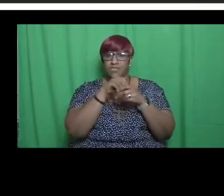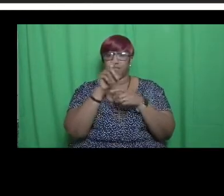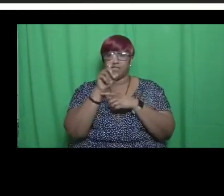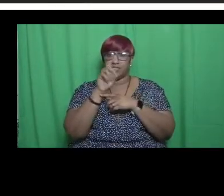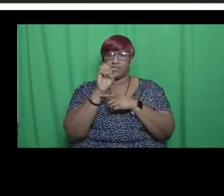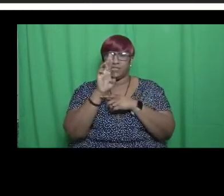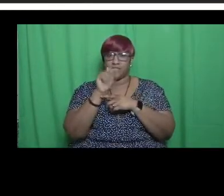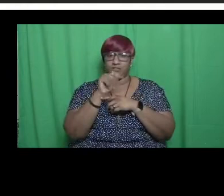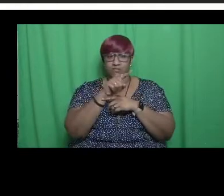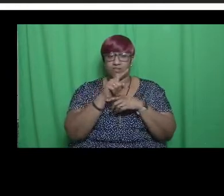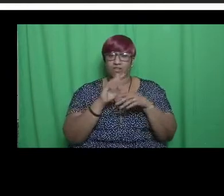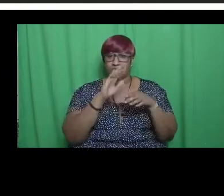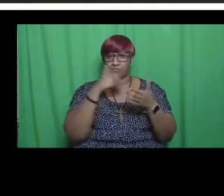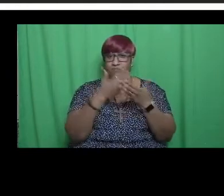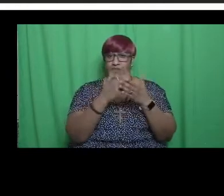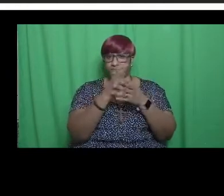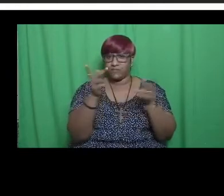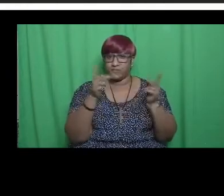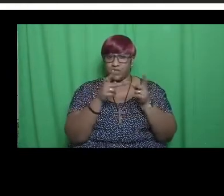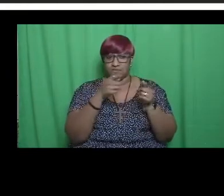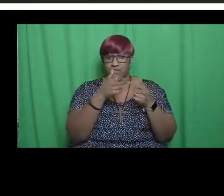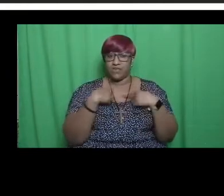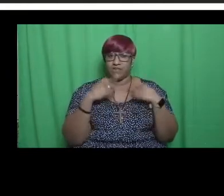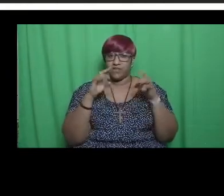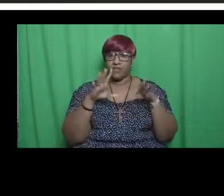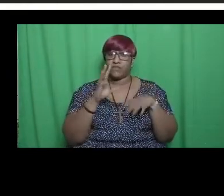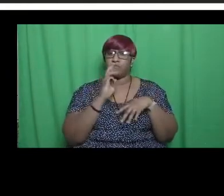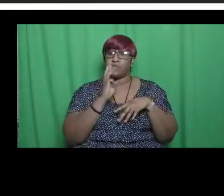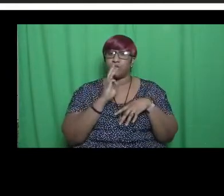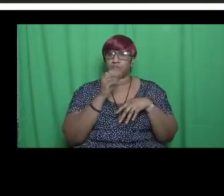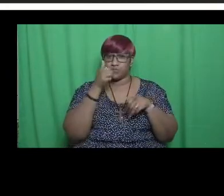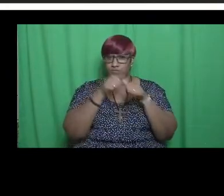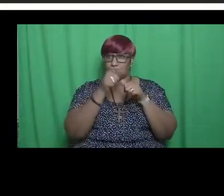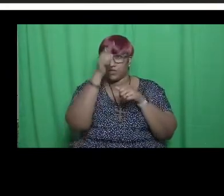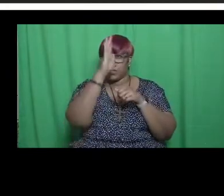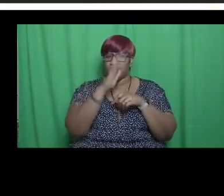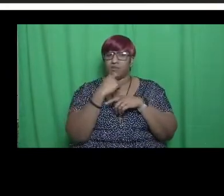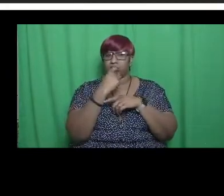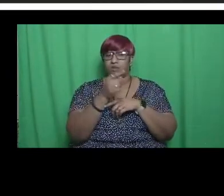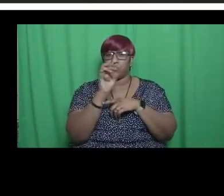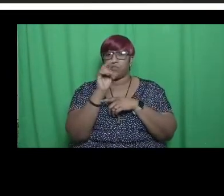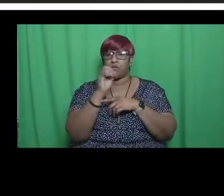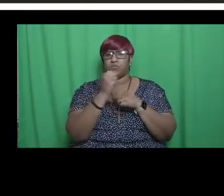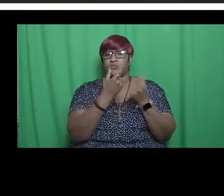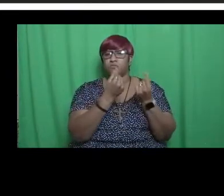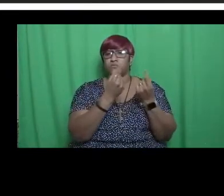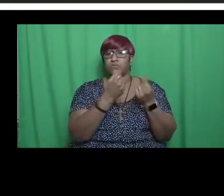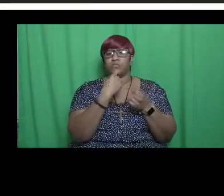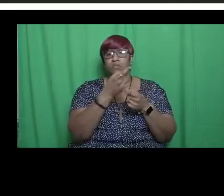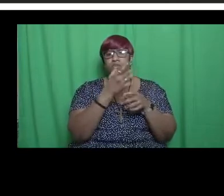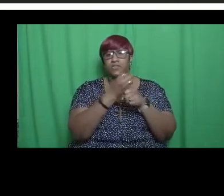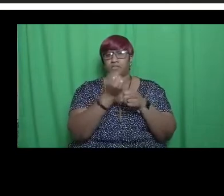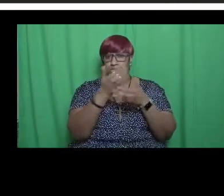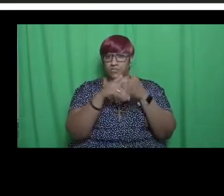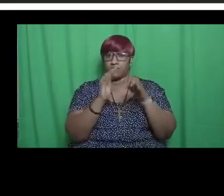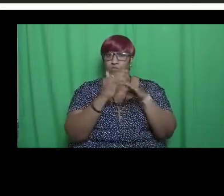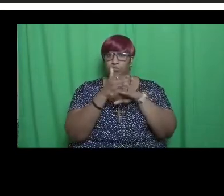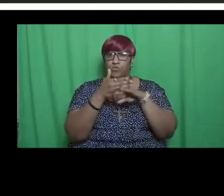and they came up on a place that had bitter water. You remember what God told Moses to do? He said, get a piece of